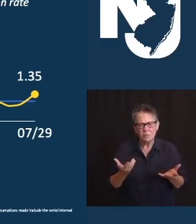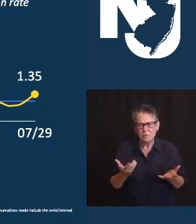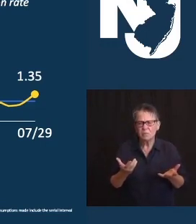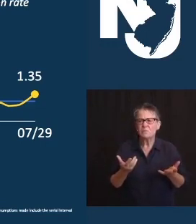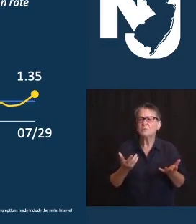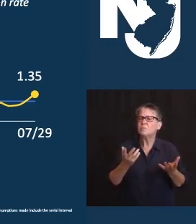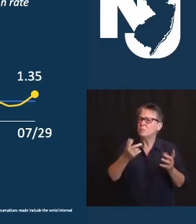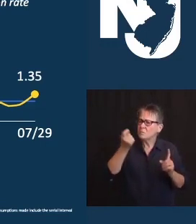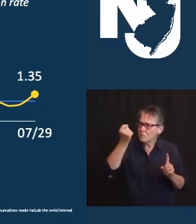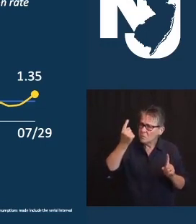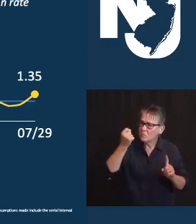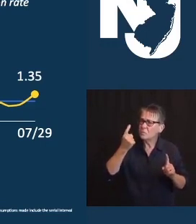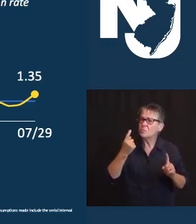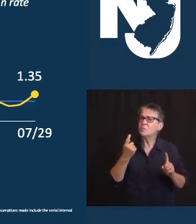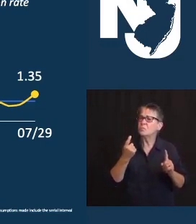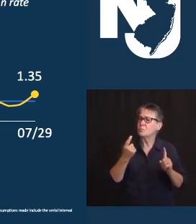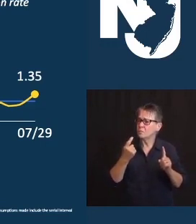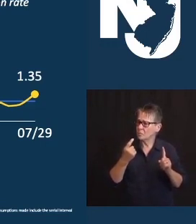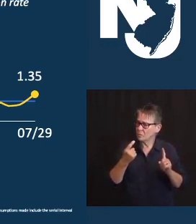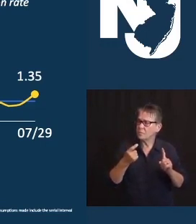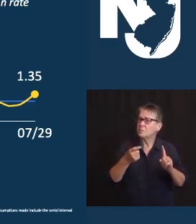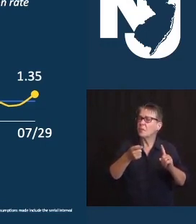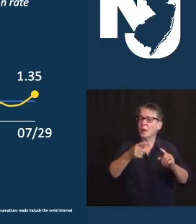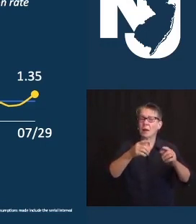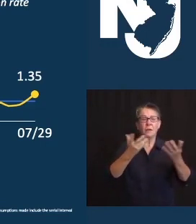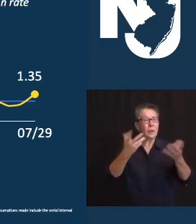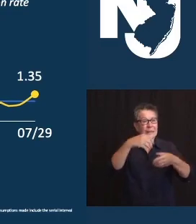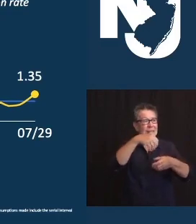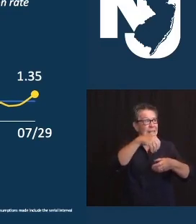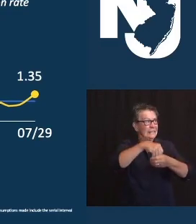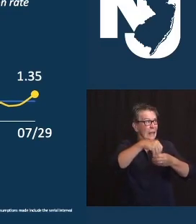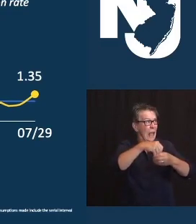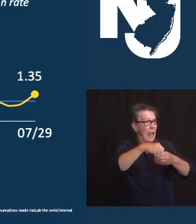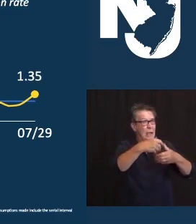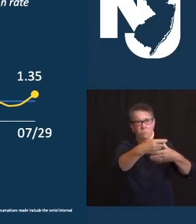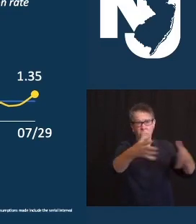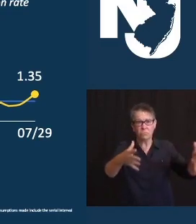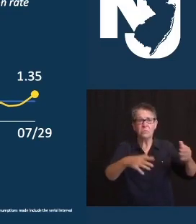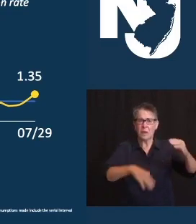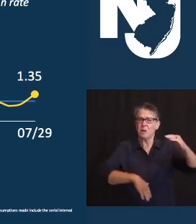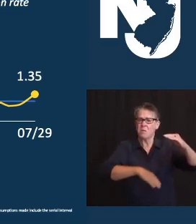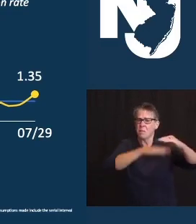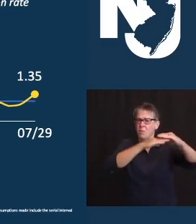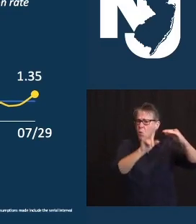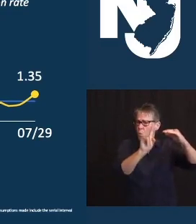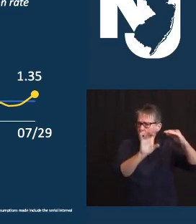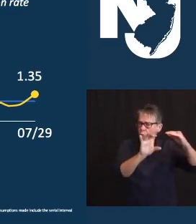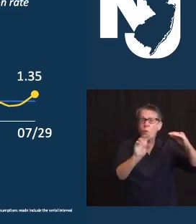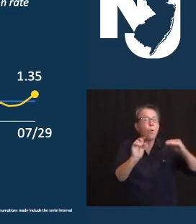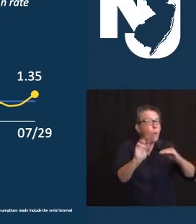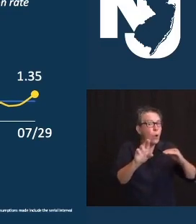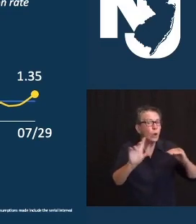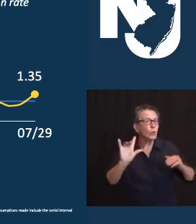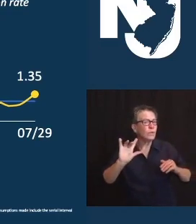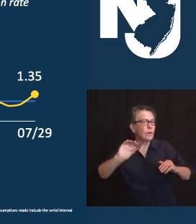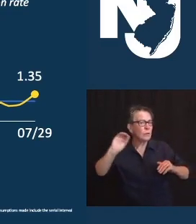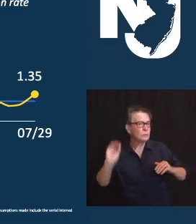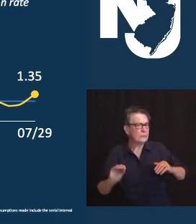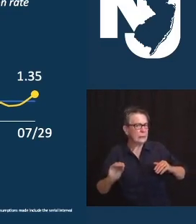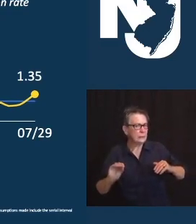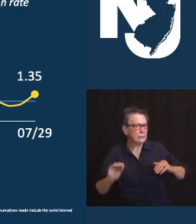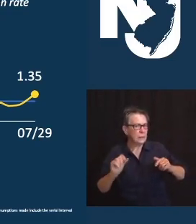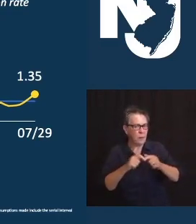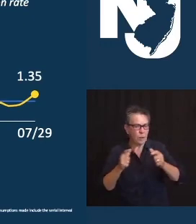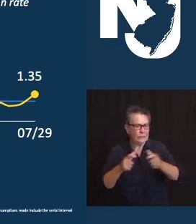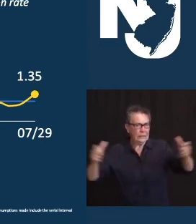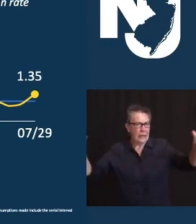25% of capacity. Meaning, if your capacity is, say, 100, then you can have no more than 25 people inside.